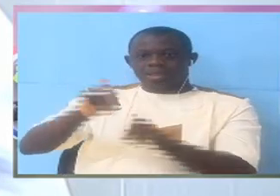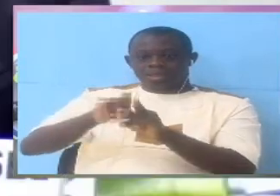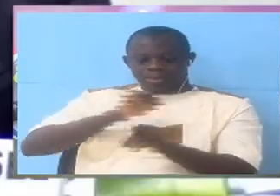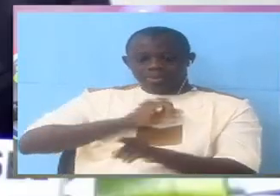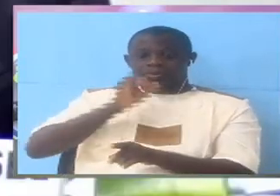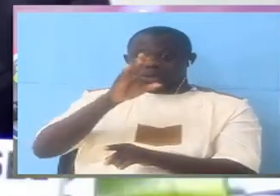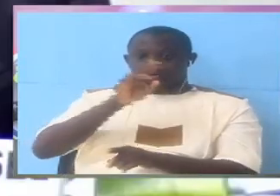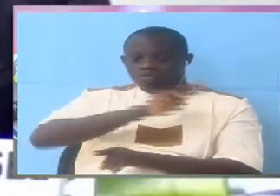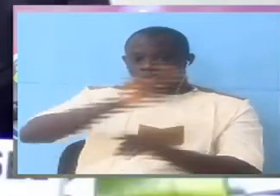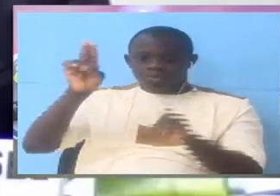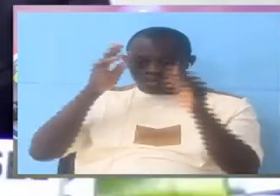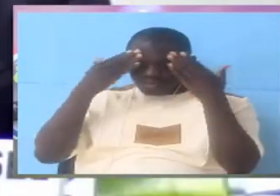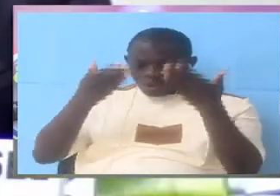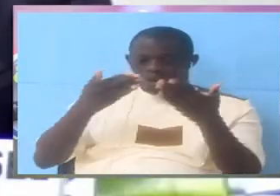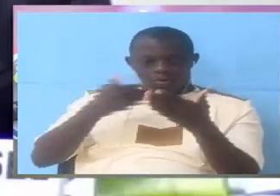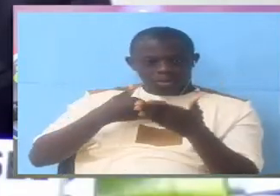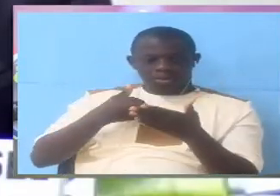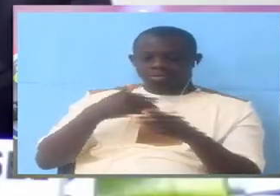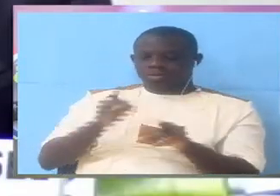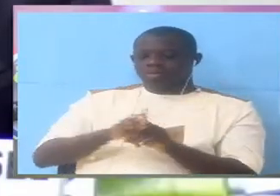int. We